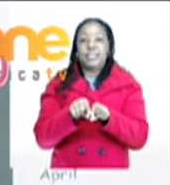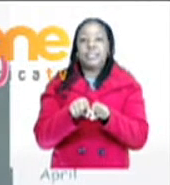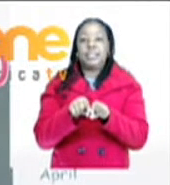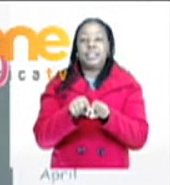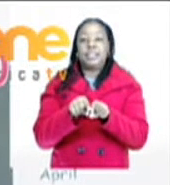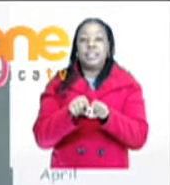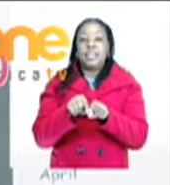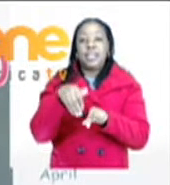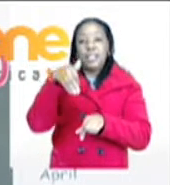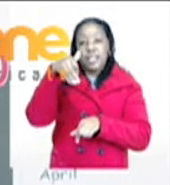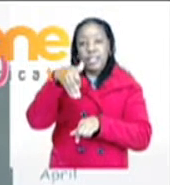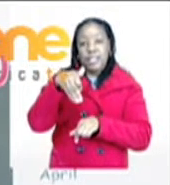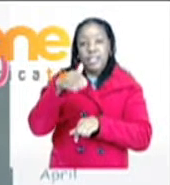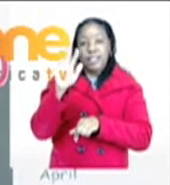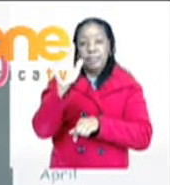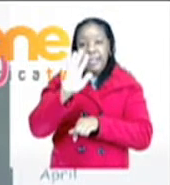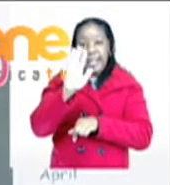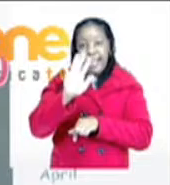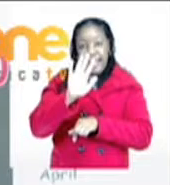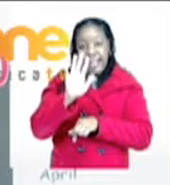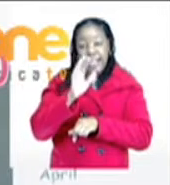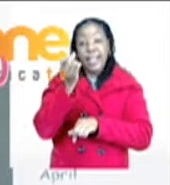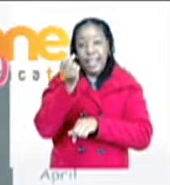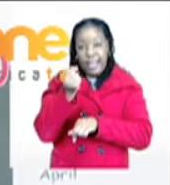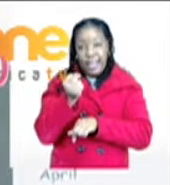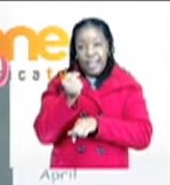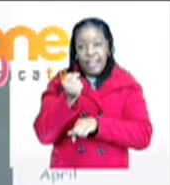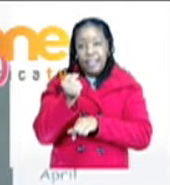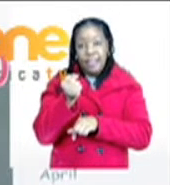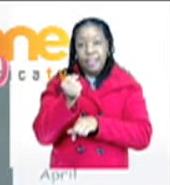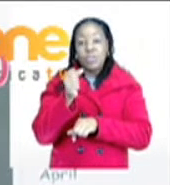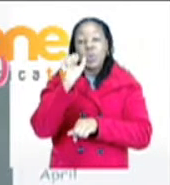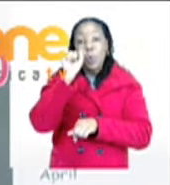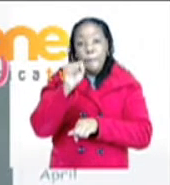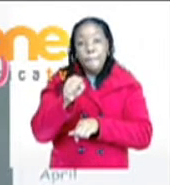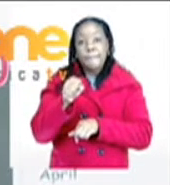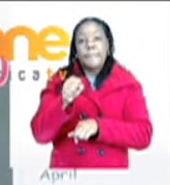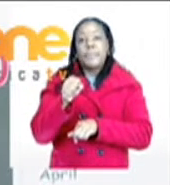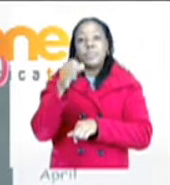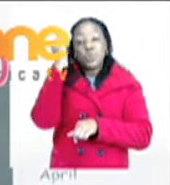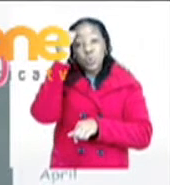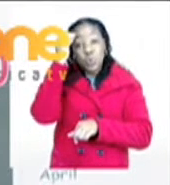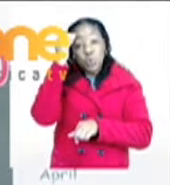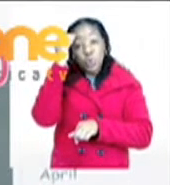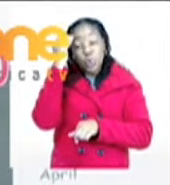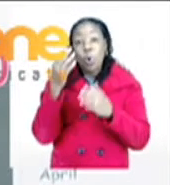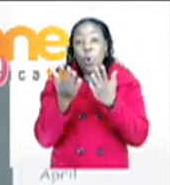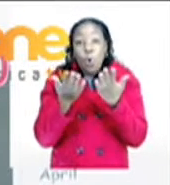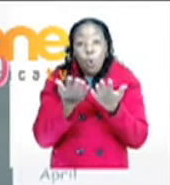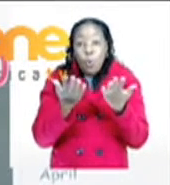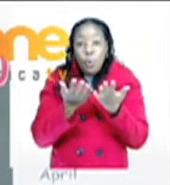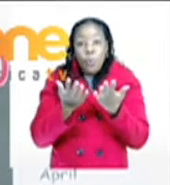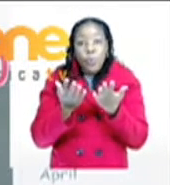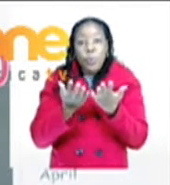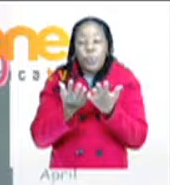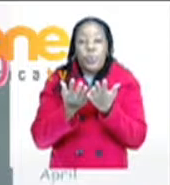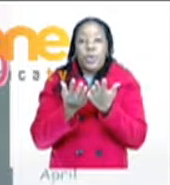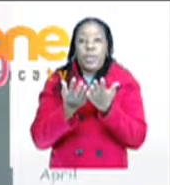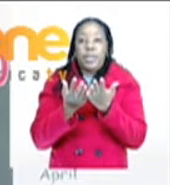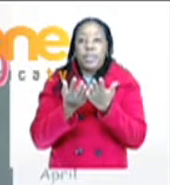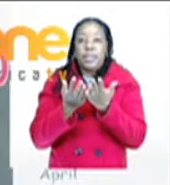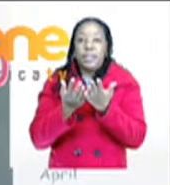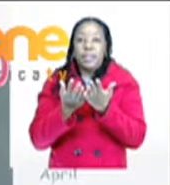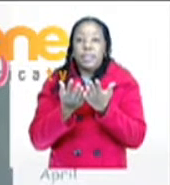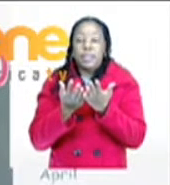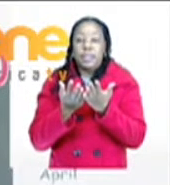So remember where you need to place them. If you look closely on my little board, we